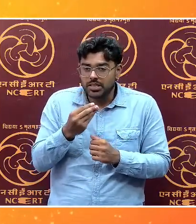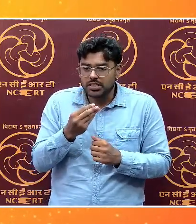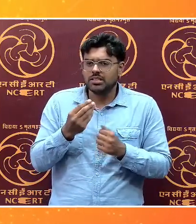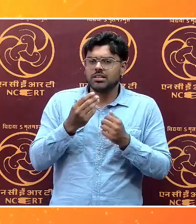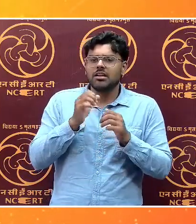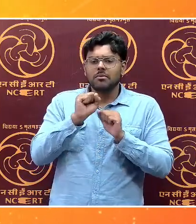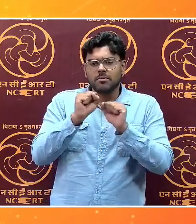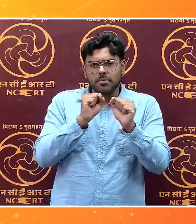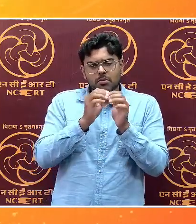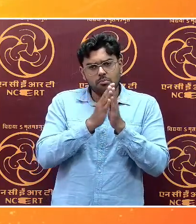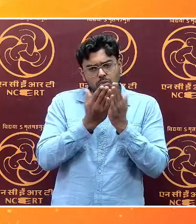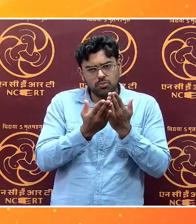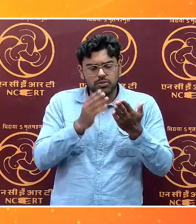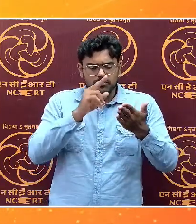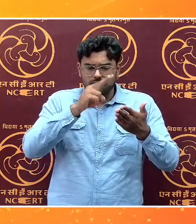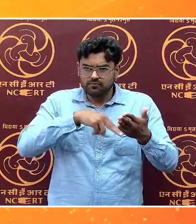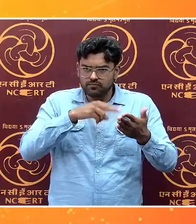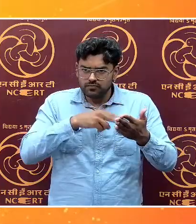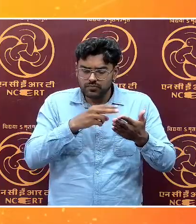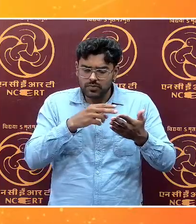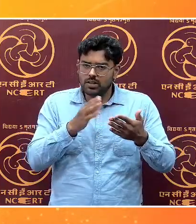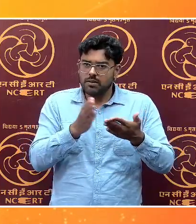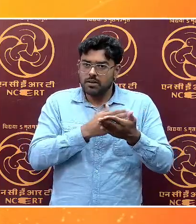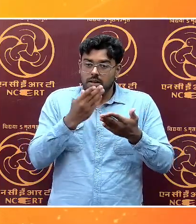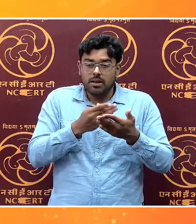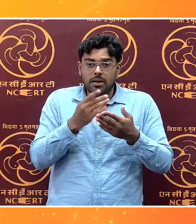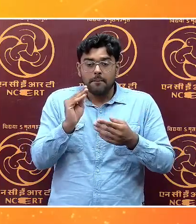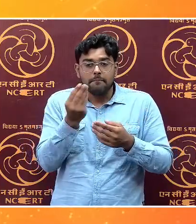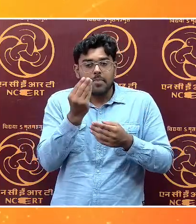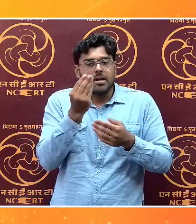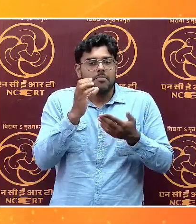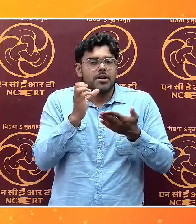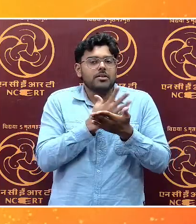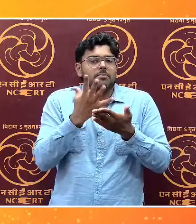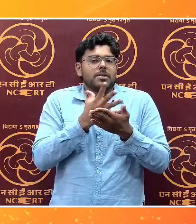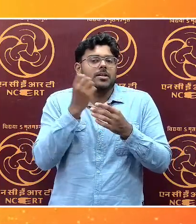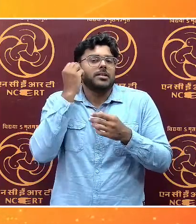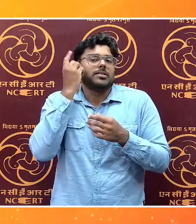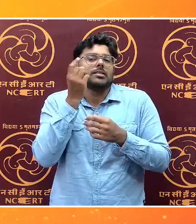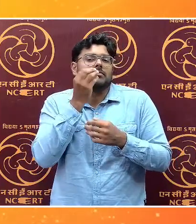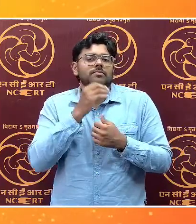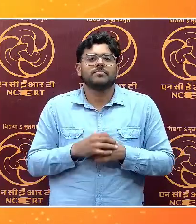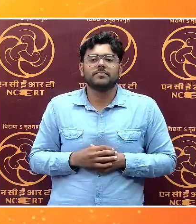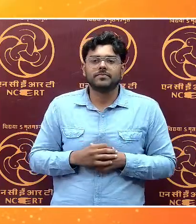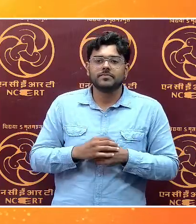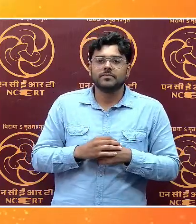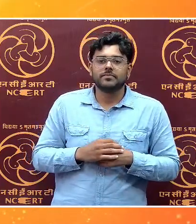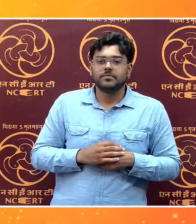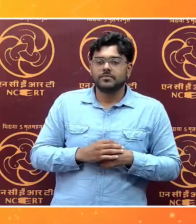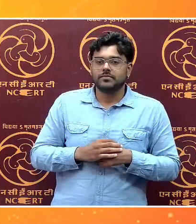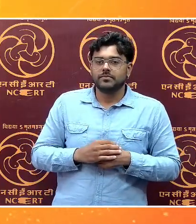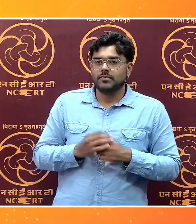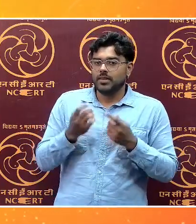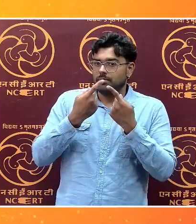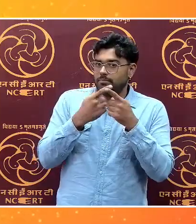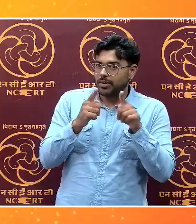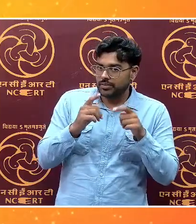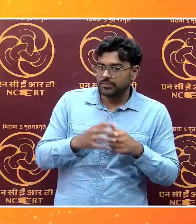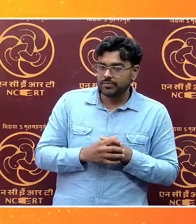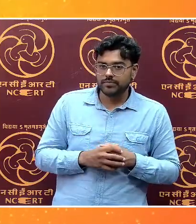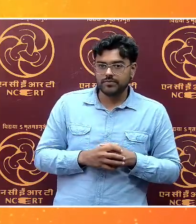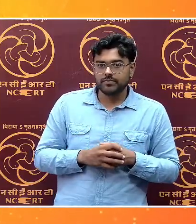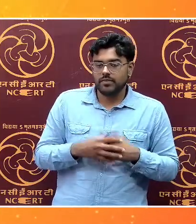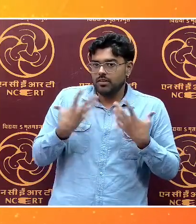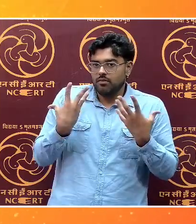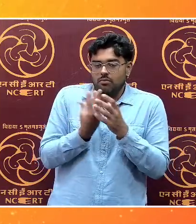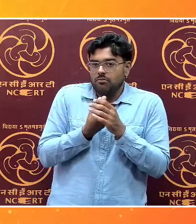through your book also to better comprehend this chapter. absolutely. Hmm. But